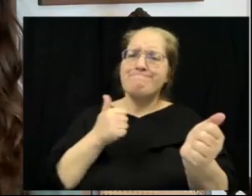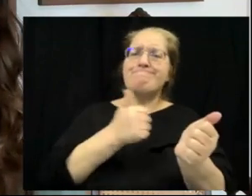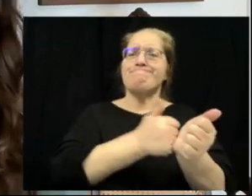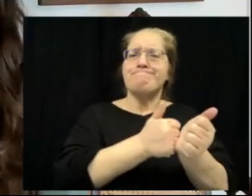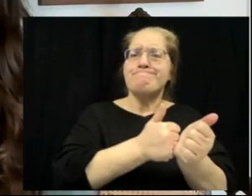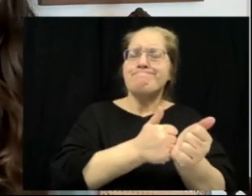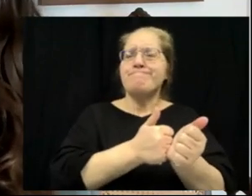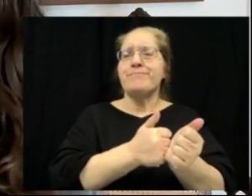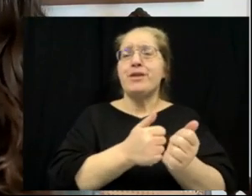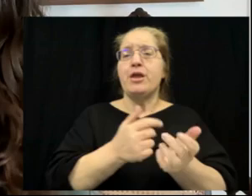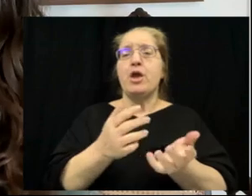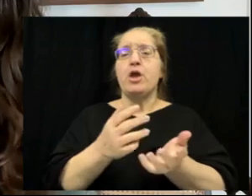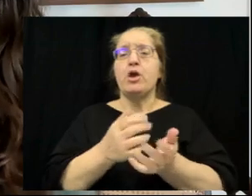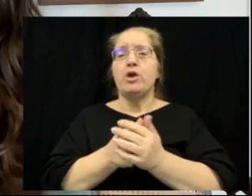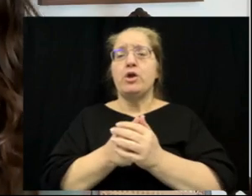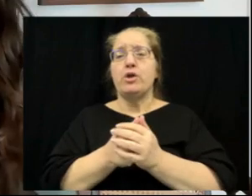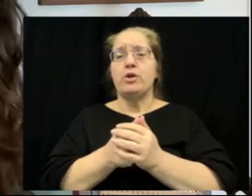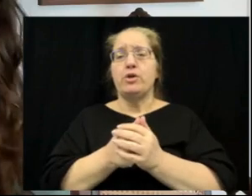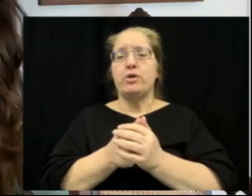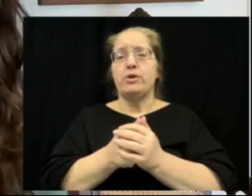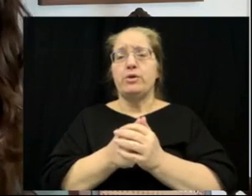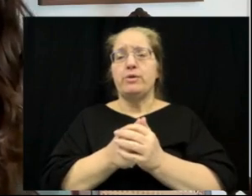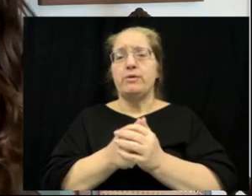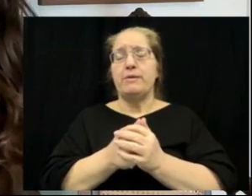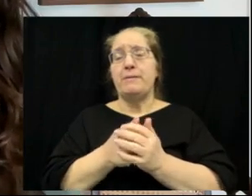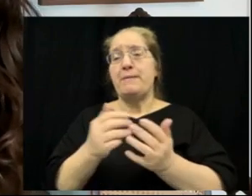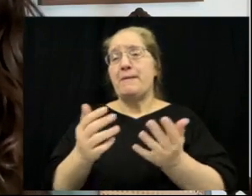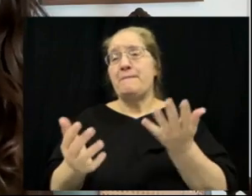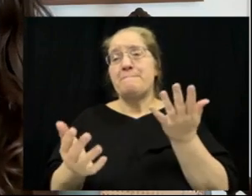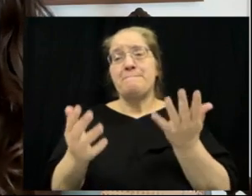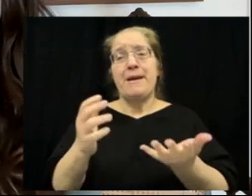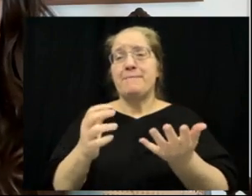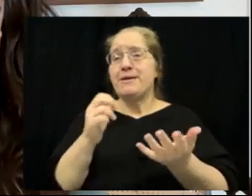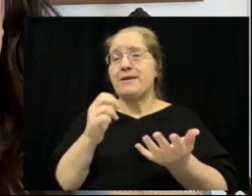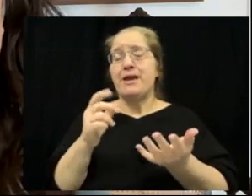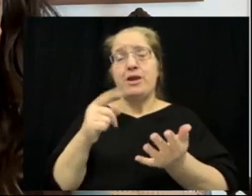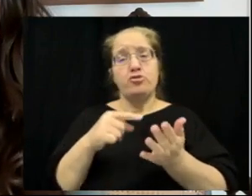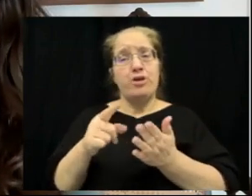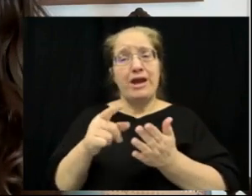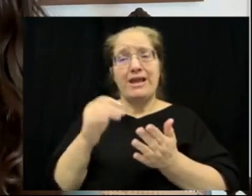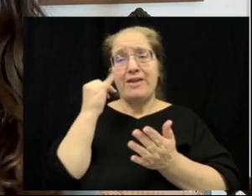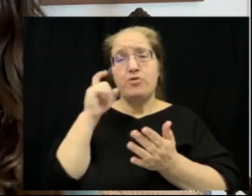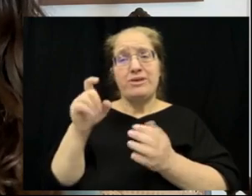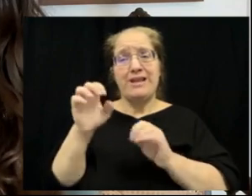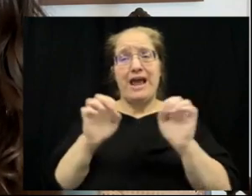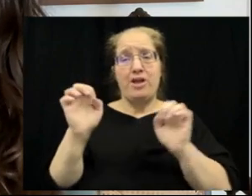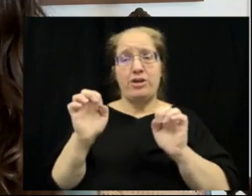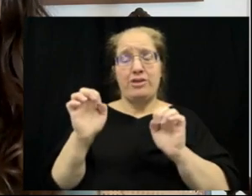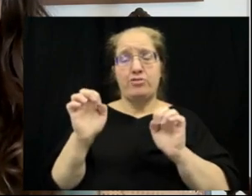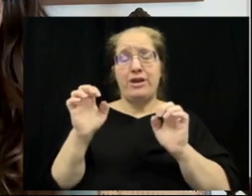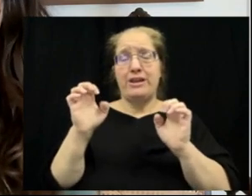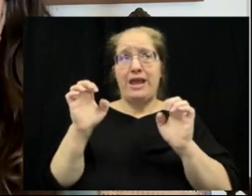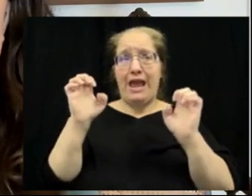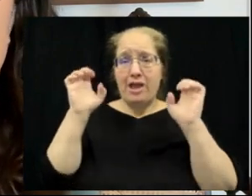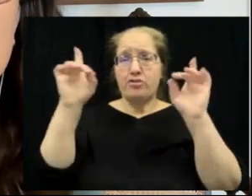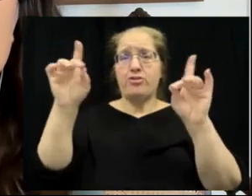just ensuring that there might not be a need for an educational evaluation, and ensuring that your child has a point person at school